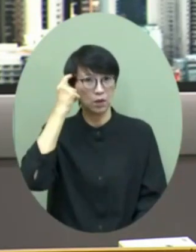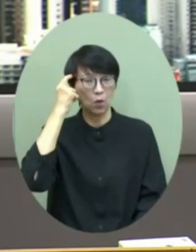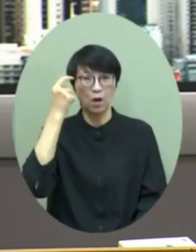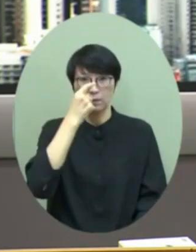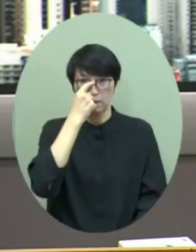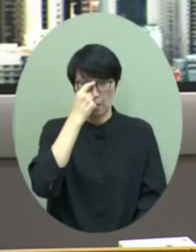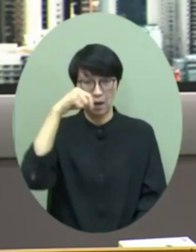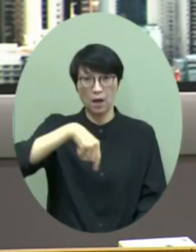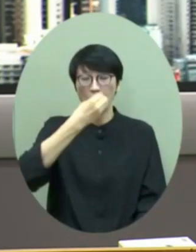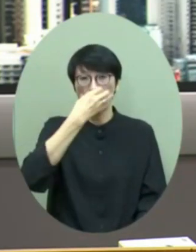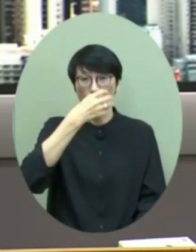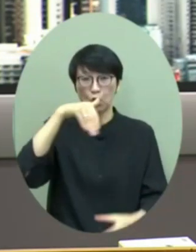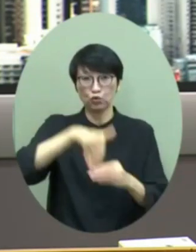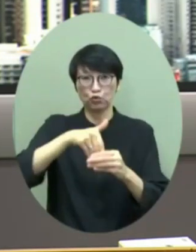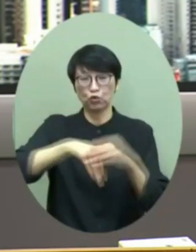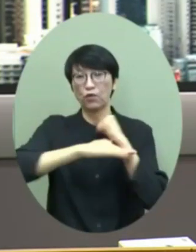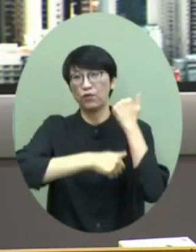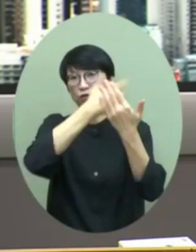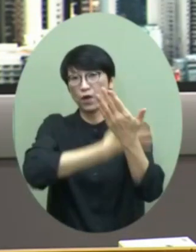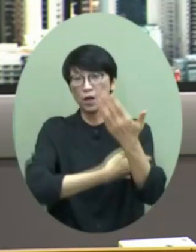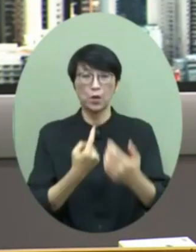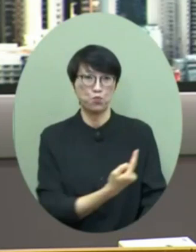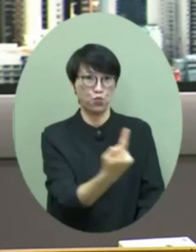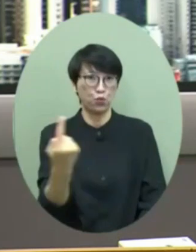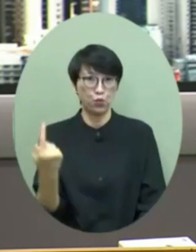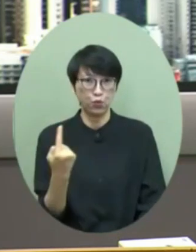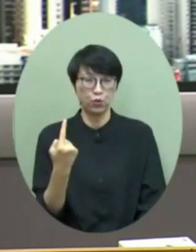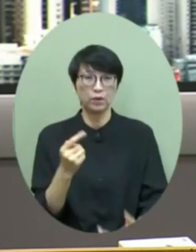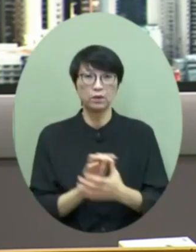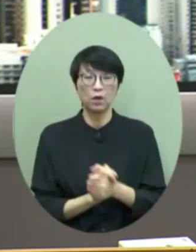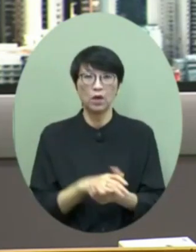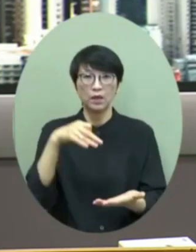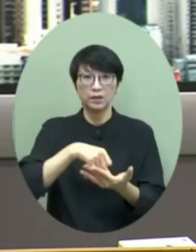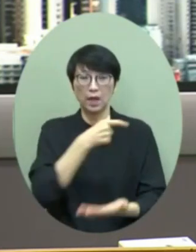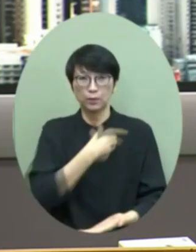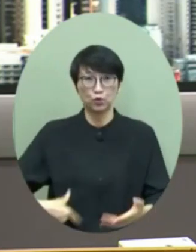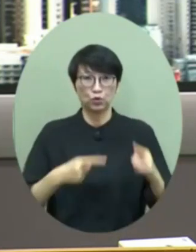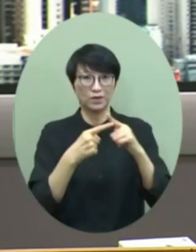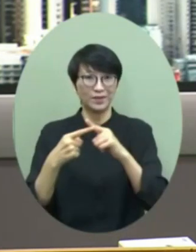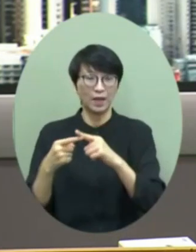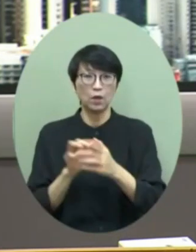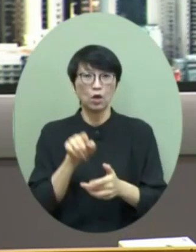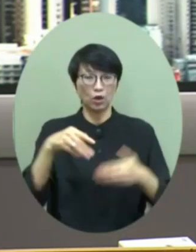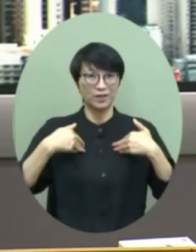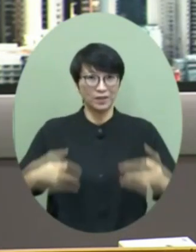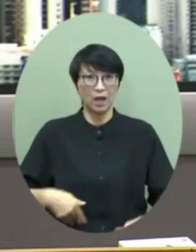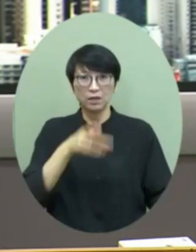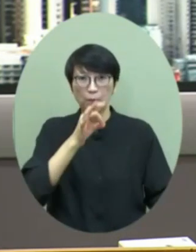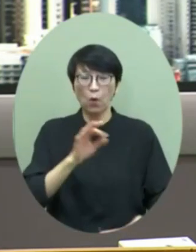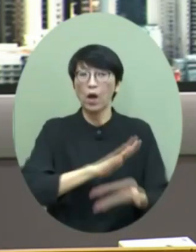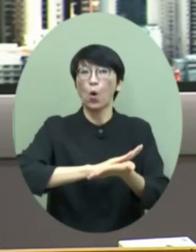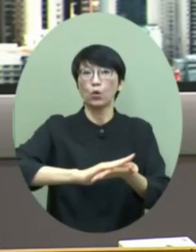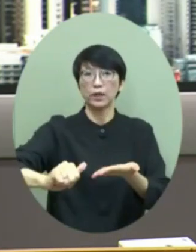later. Now, on the right to stand in elections, as we all know, in our election